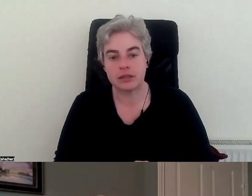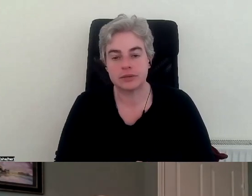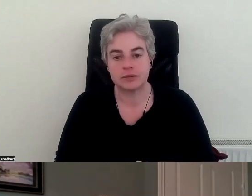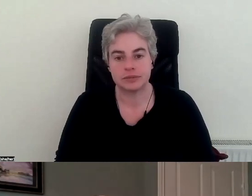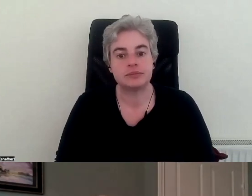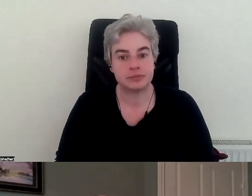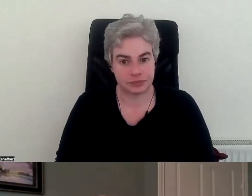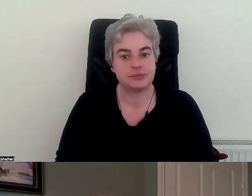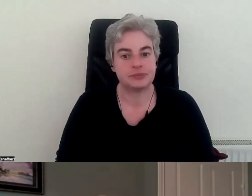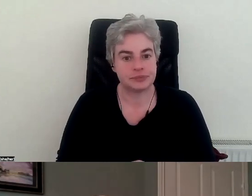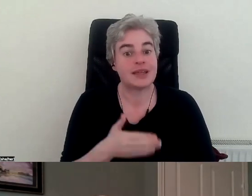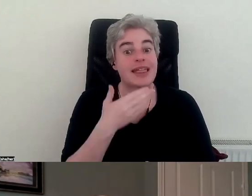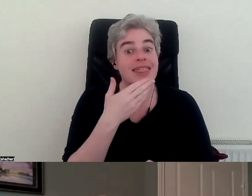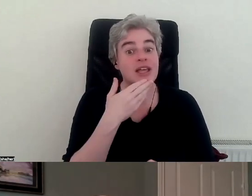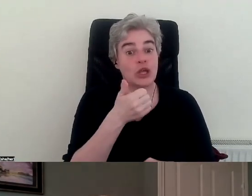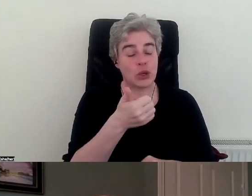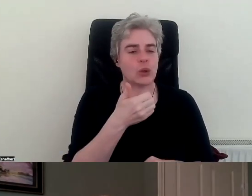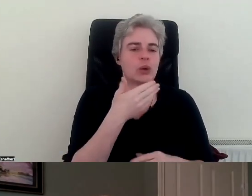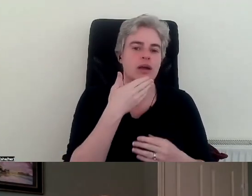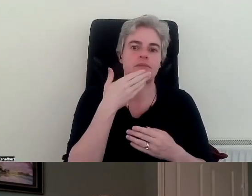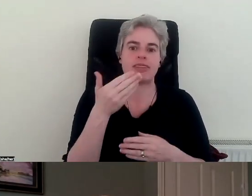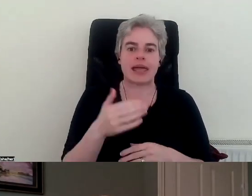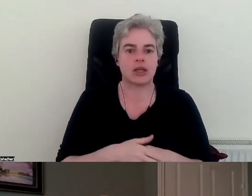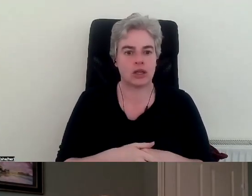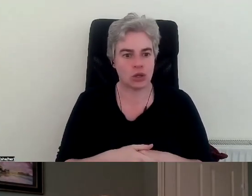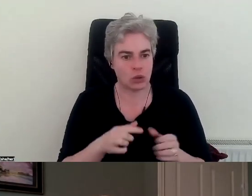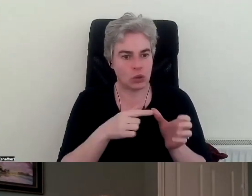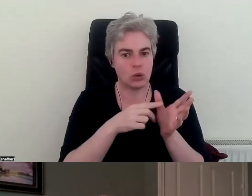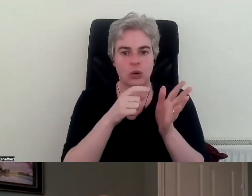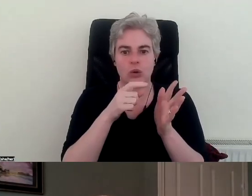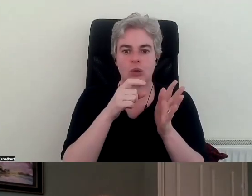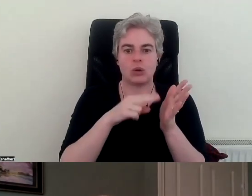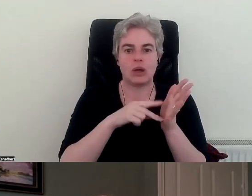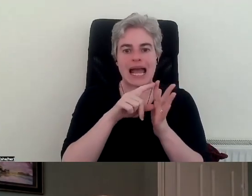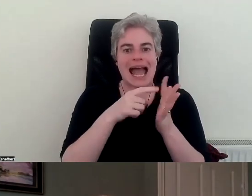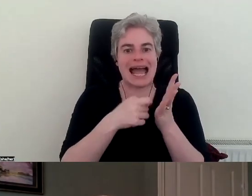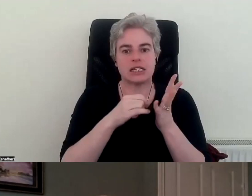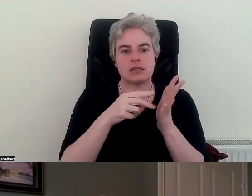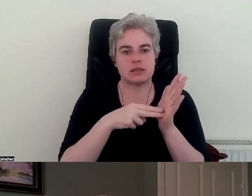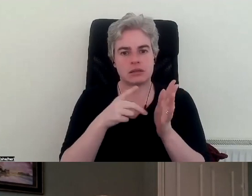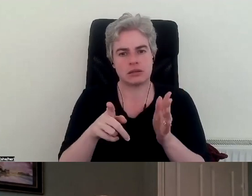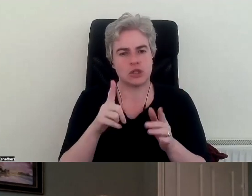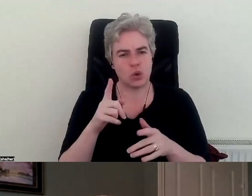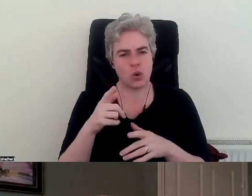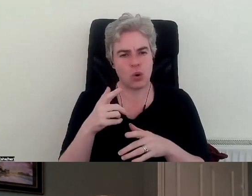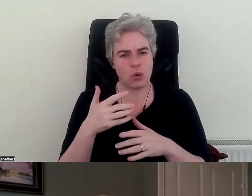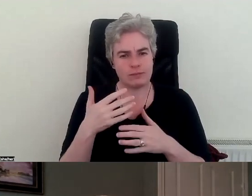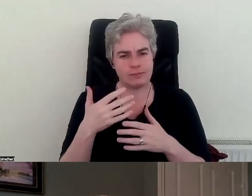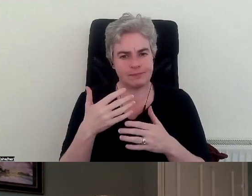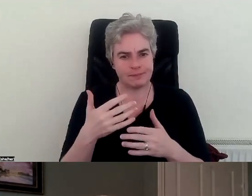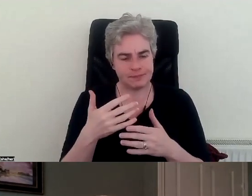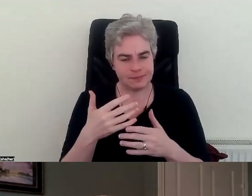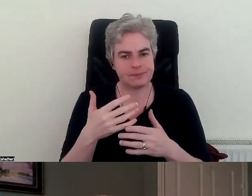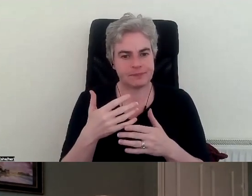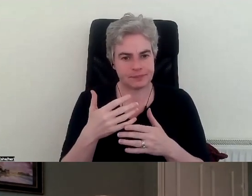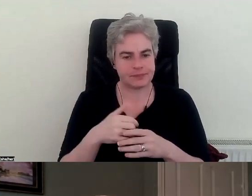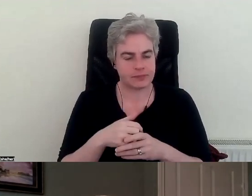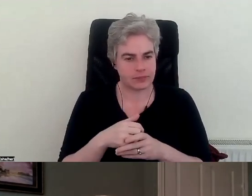I have. Thank you very much. And thank you, Anderson, because I think your exercise is one of